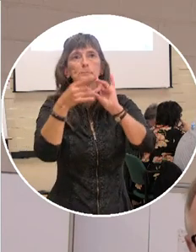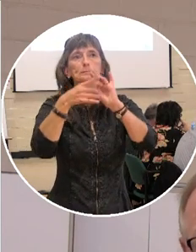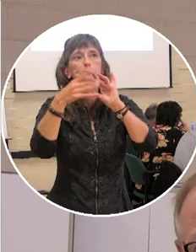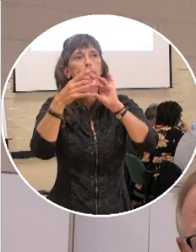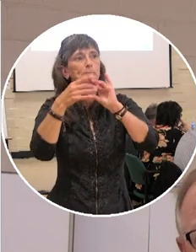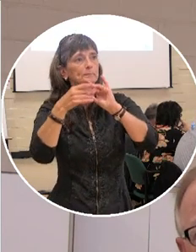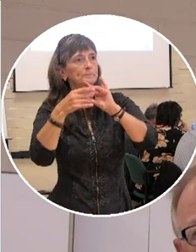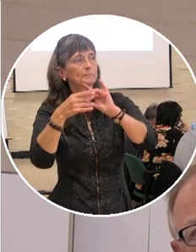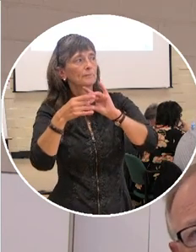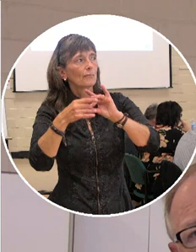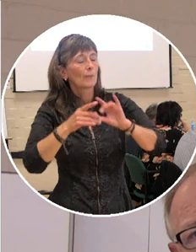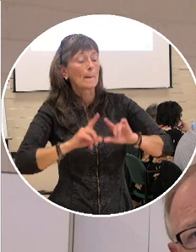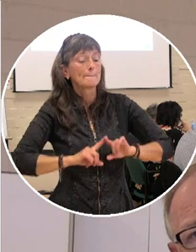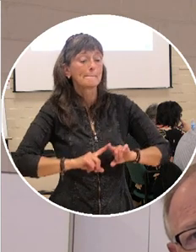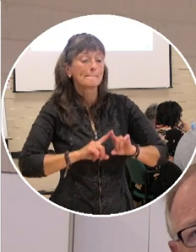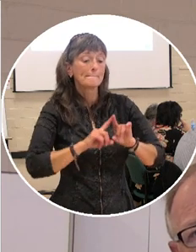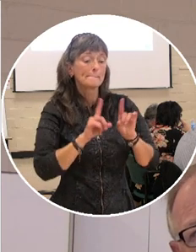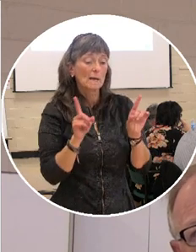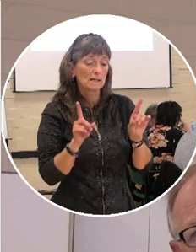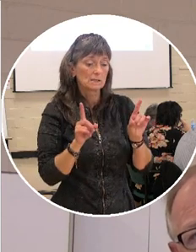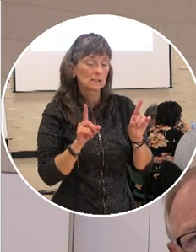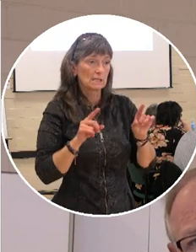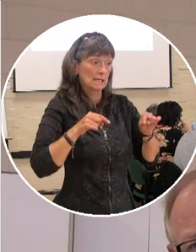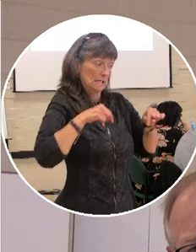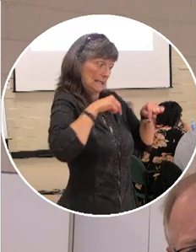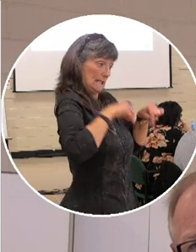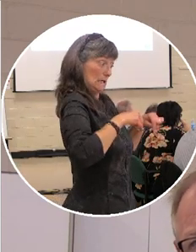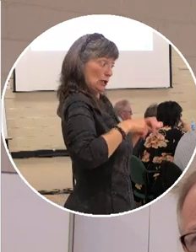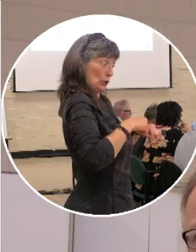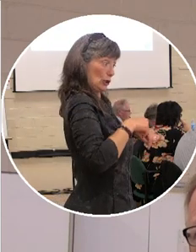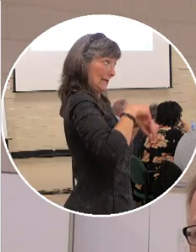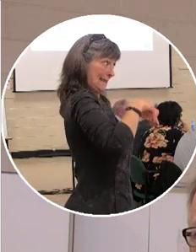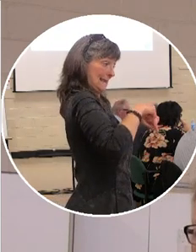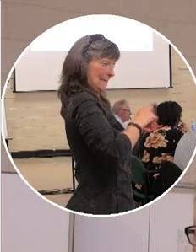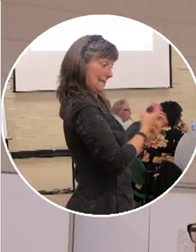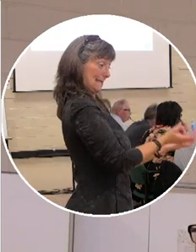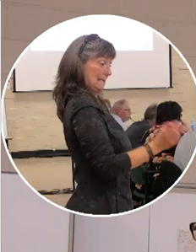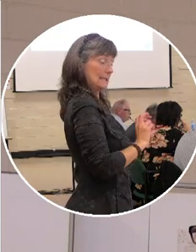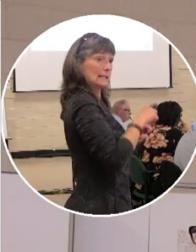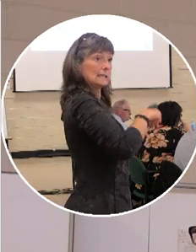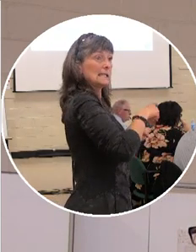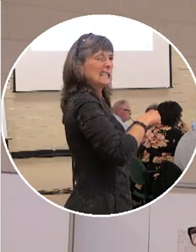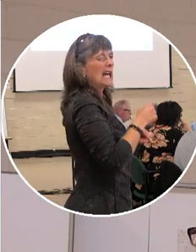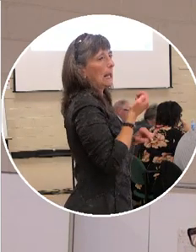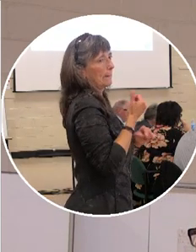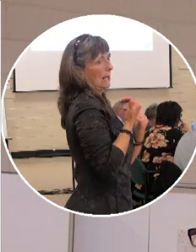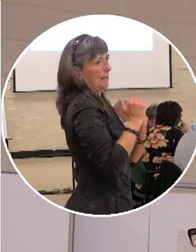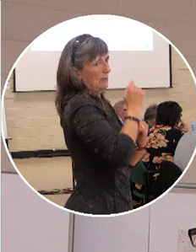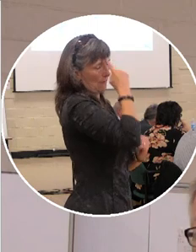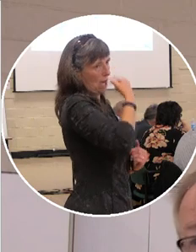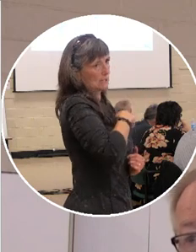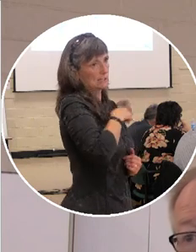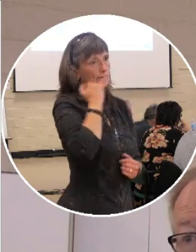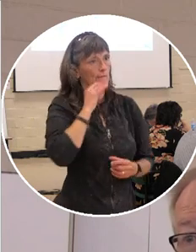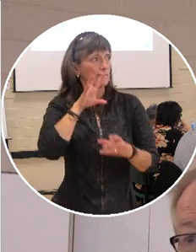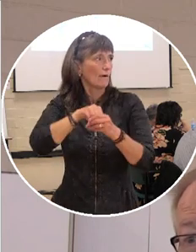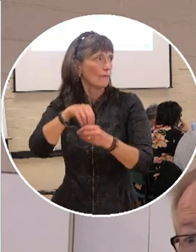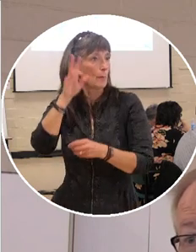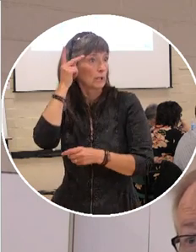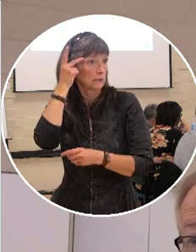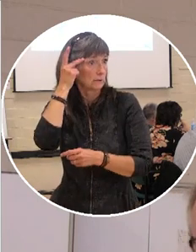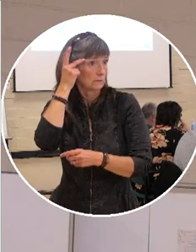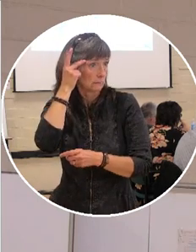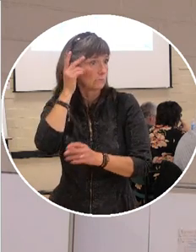However, what we're doing here, limits our right a little tiny bit. And there are limitation